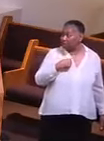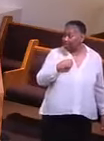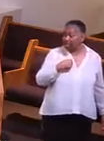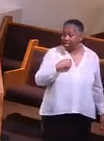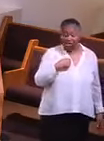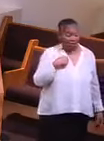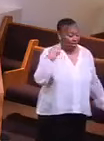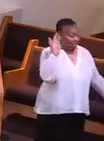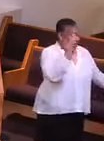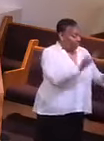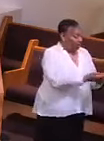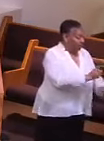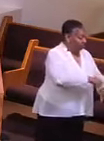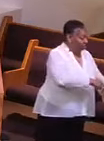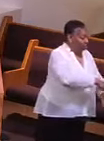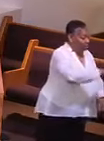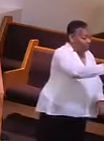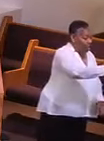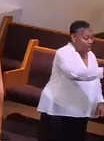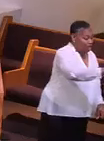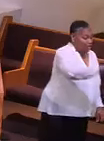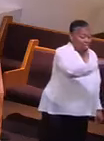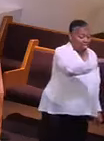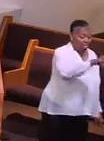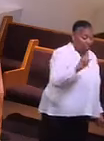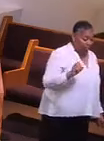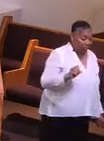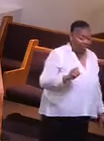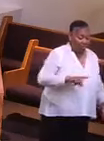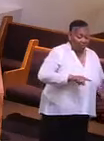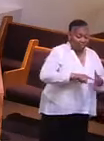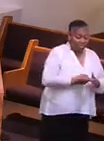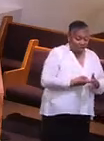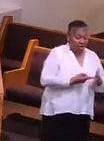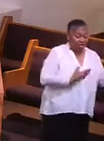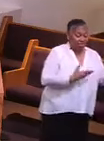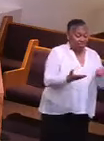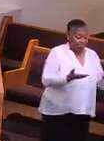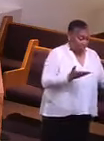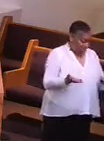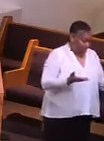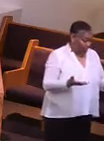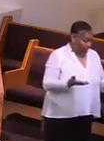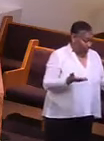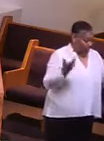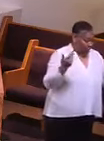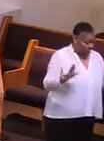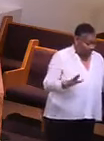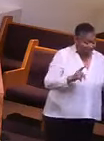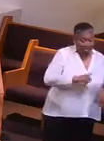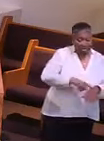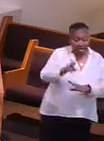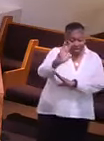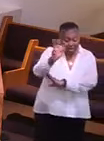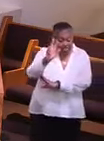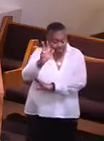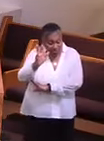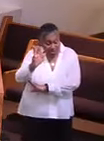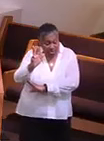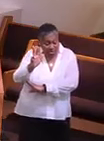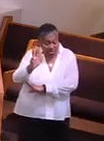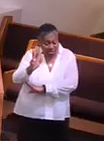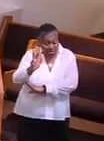Get there at 1:30, they're going to start serving dinner. Amen. Amen. Amen. And then afterwards at 3 o'clock, we will